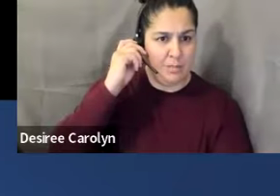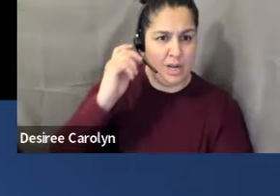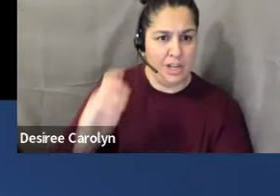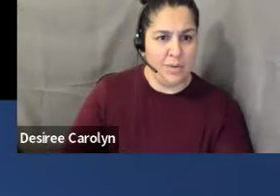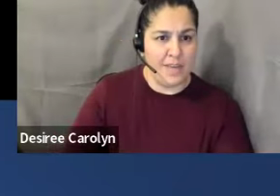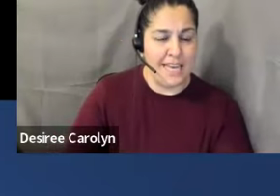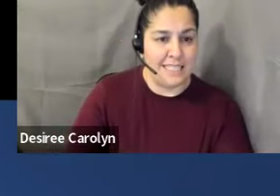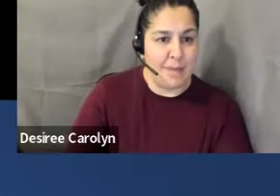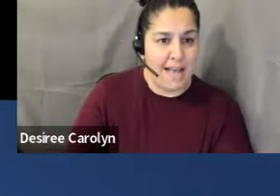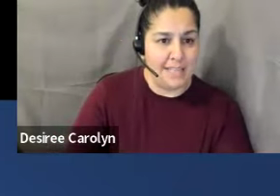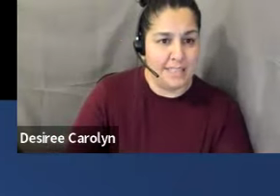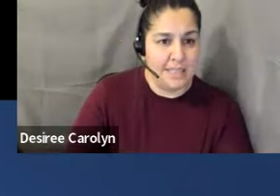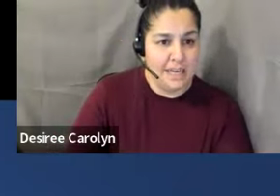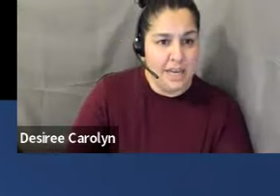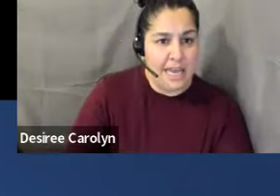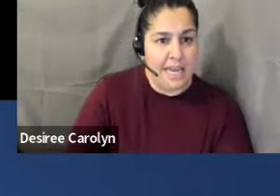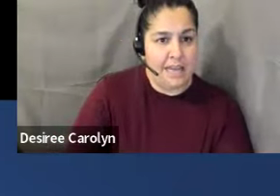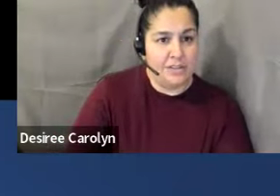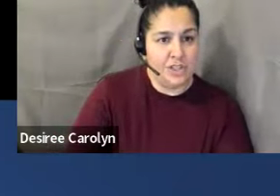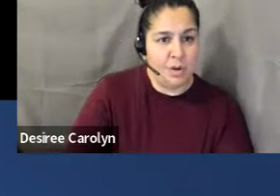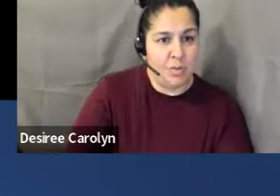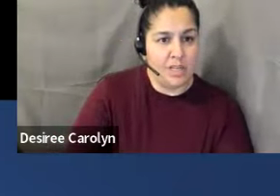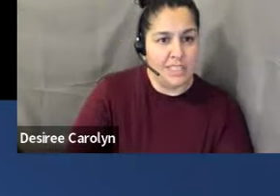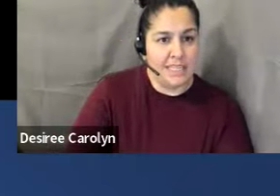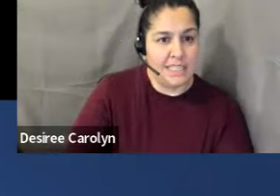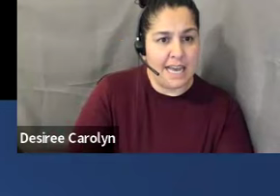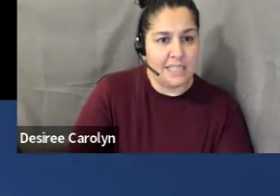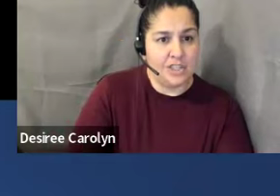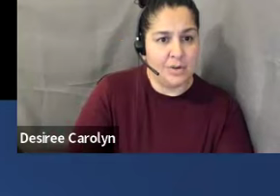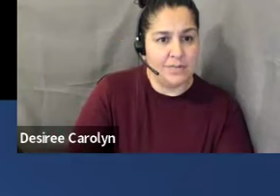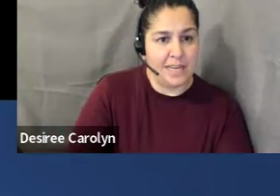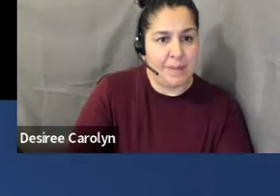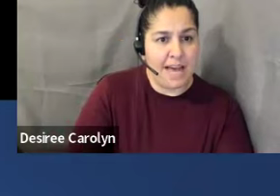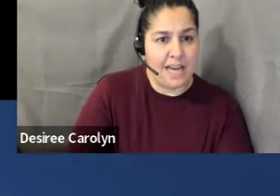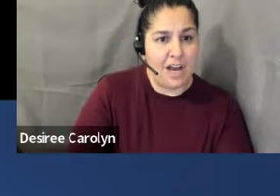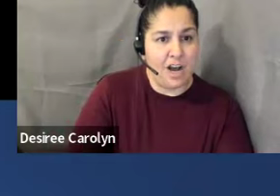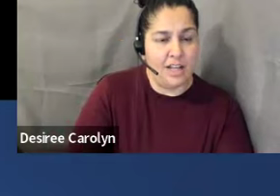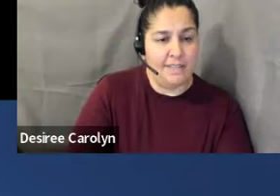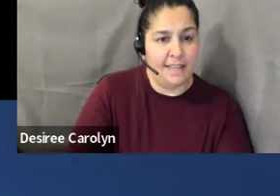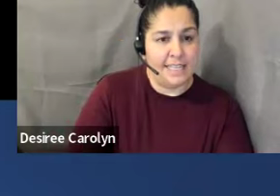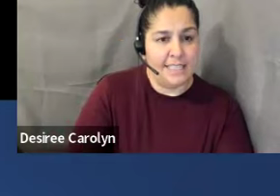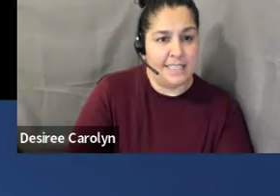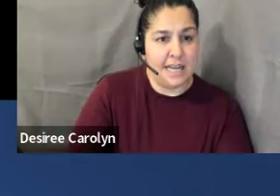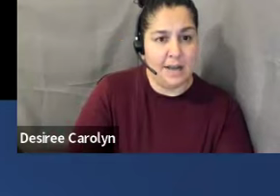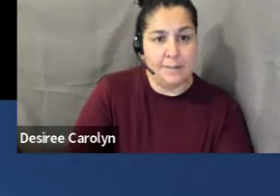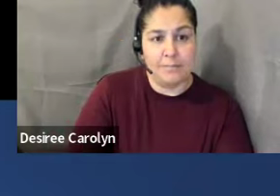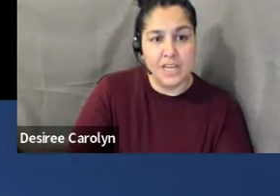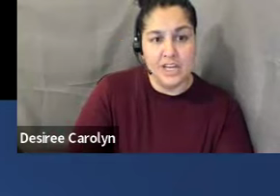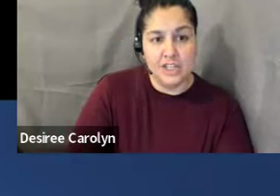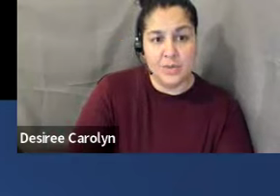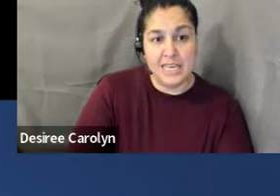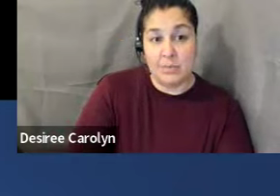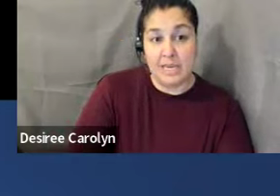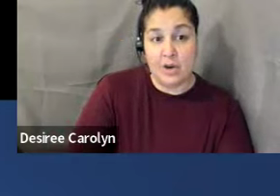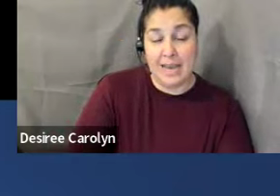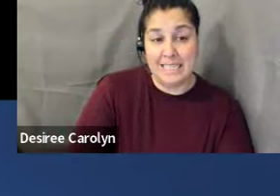Russell or Judy, what do you think is best? Do you all want to collect your feedback on this?